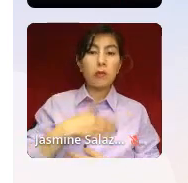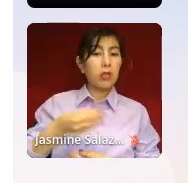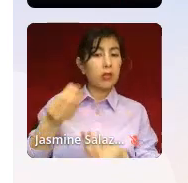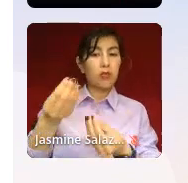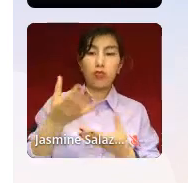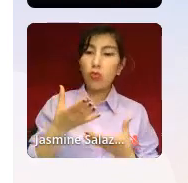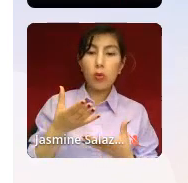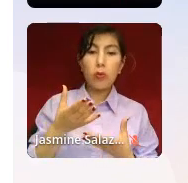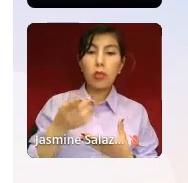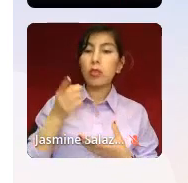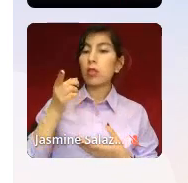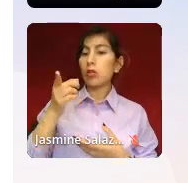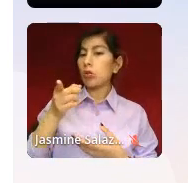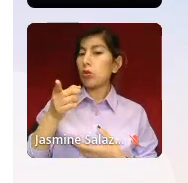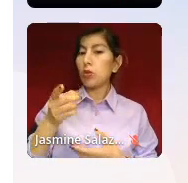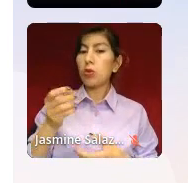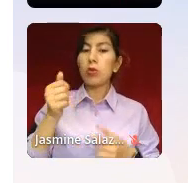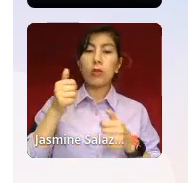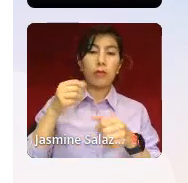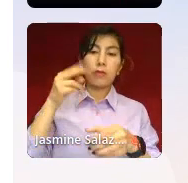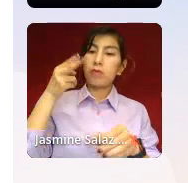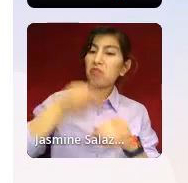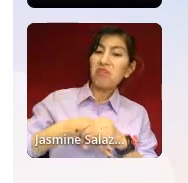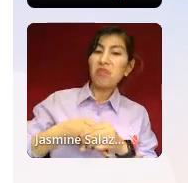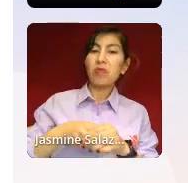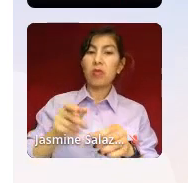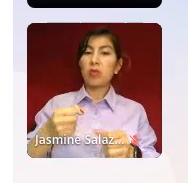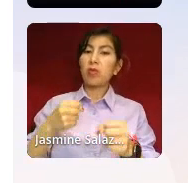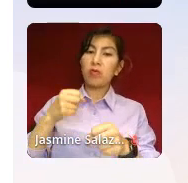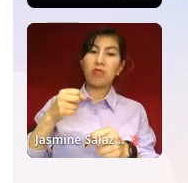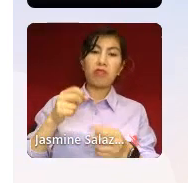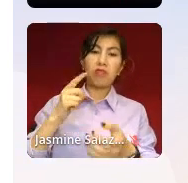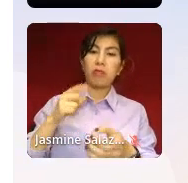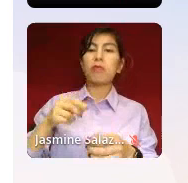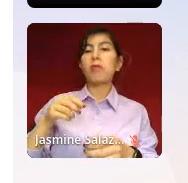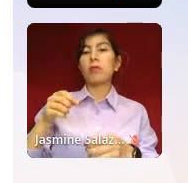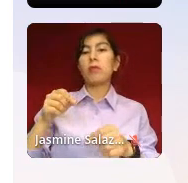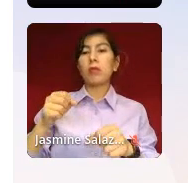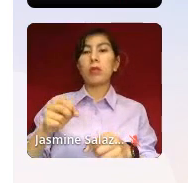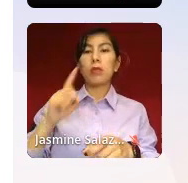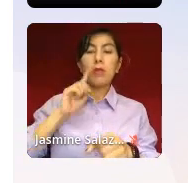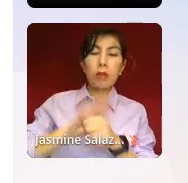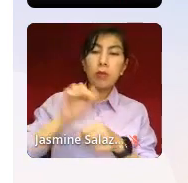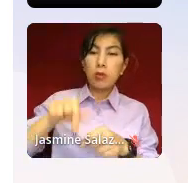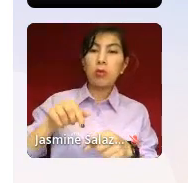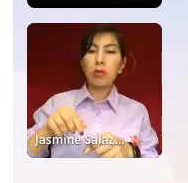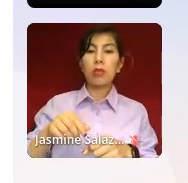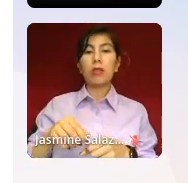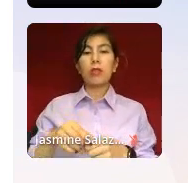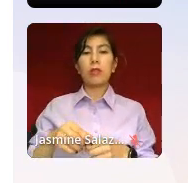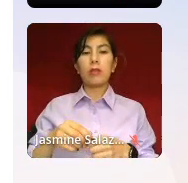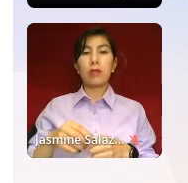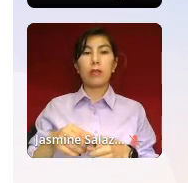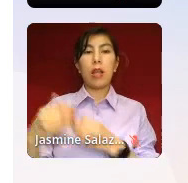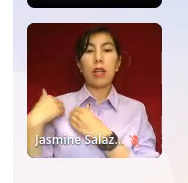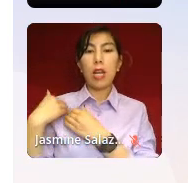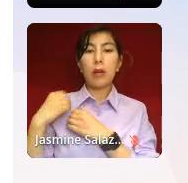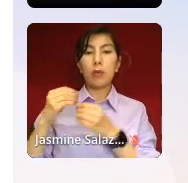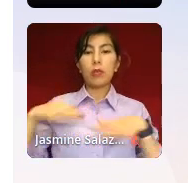that you are in it to commit to this accountable space. Please give me a thumbs up, hands